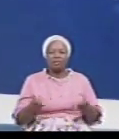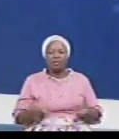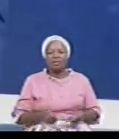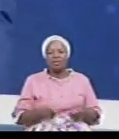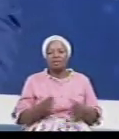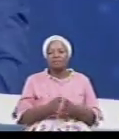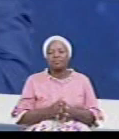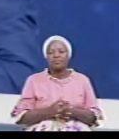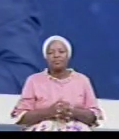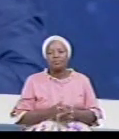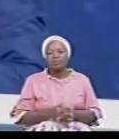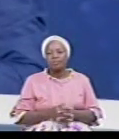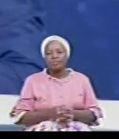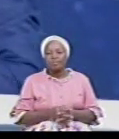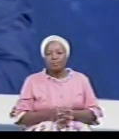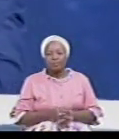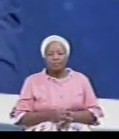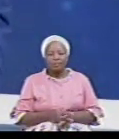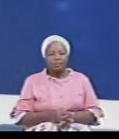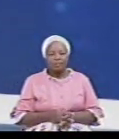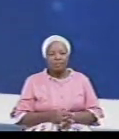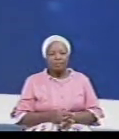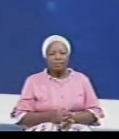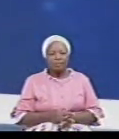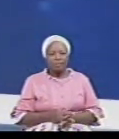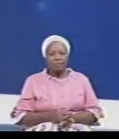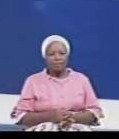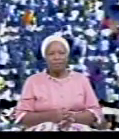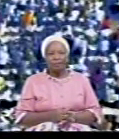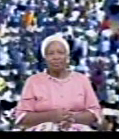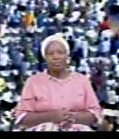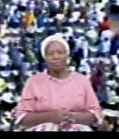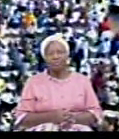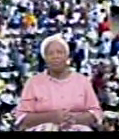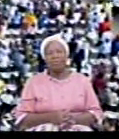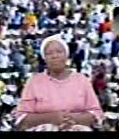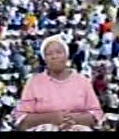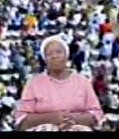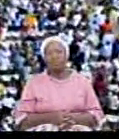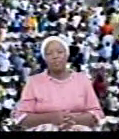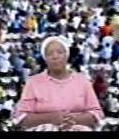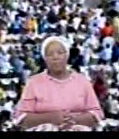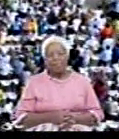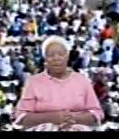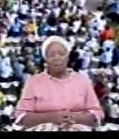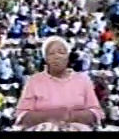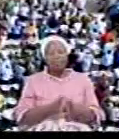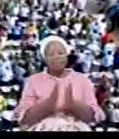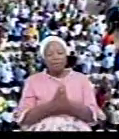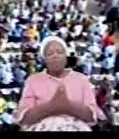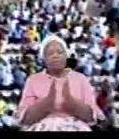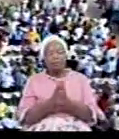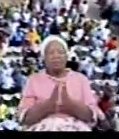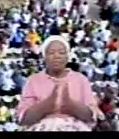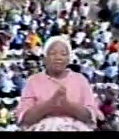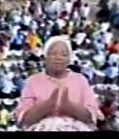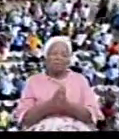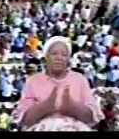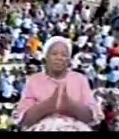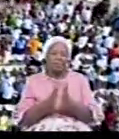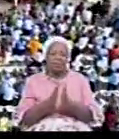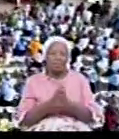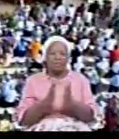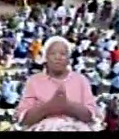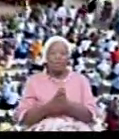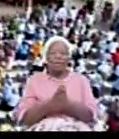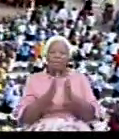Let me hear you pray. Wonderful. Wonderful. Wherever you are, on the television